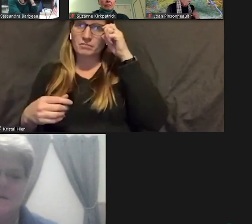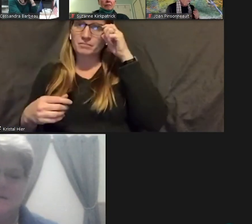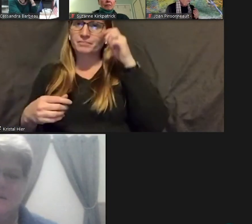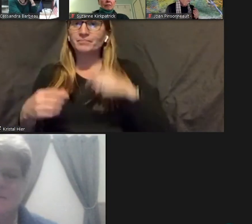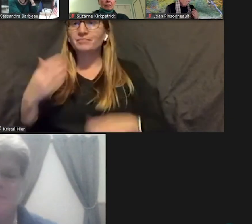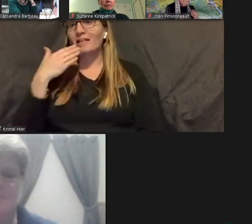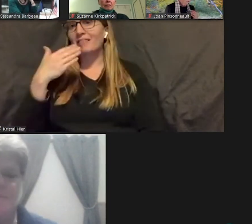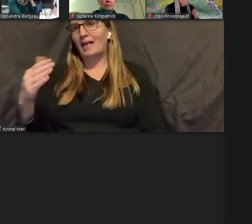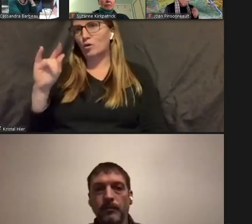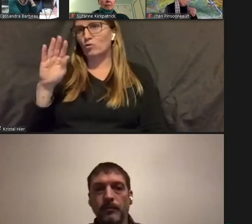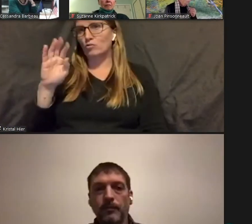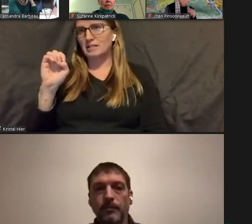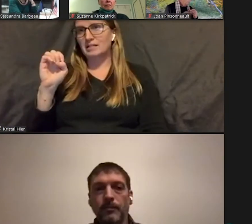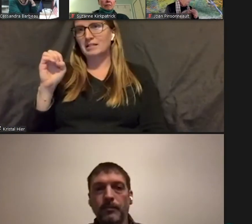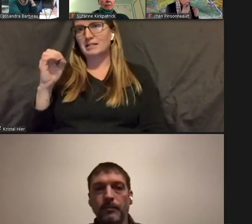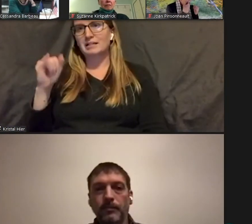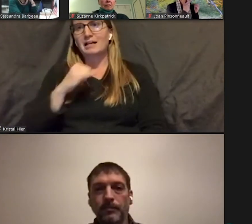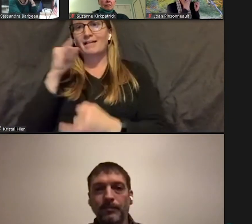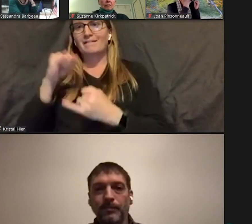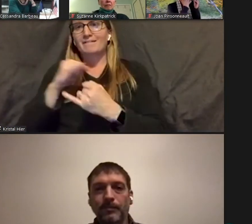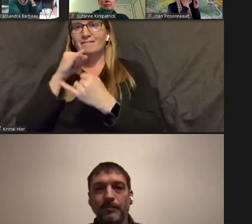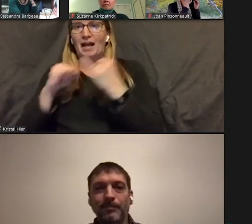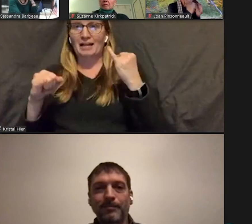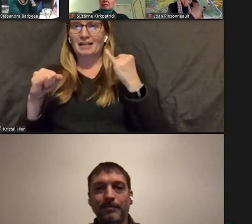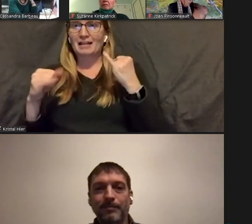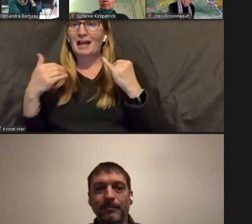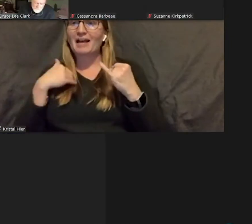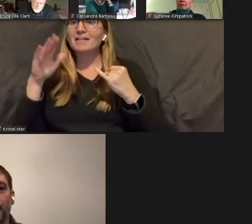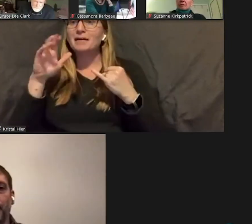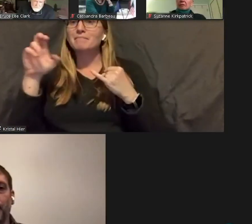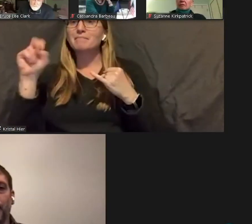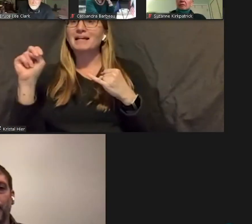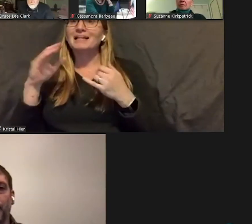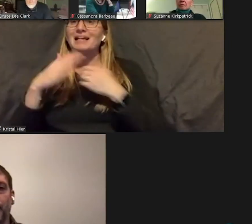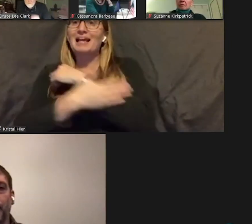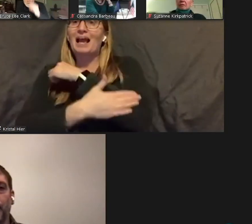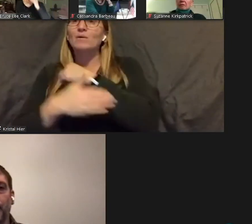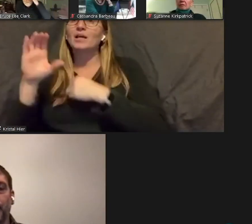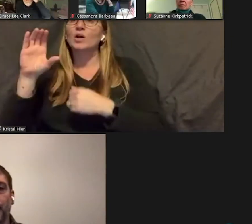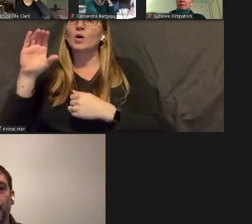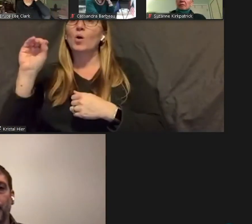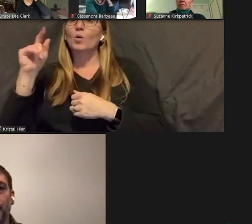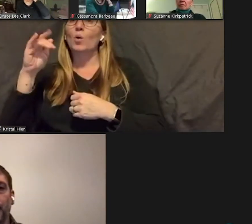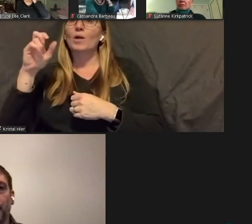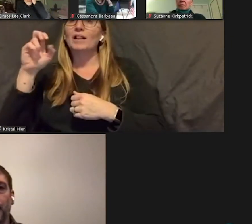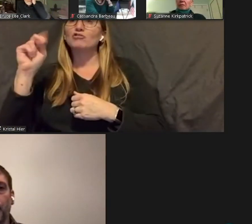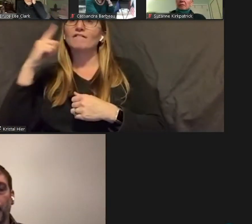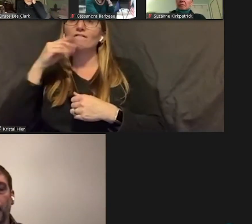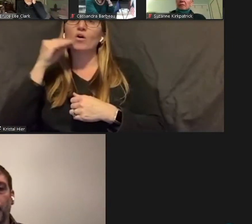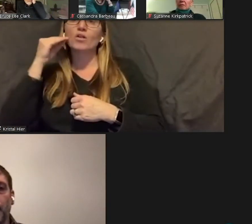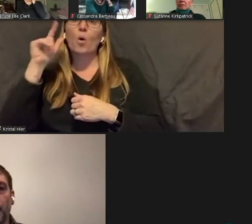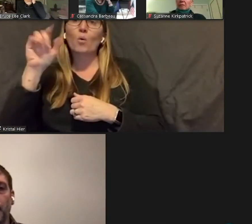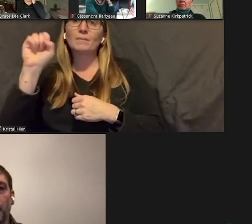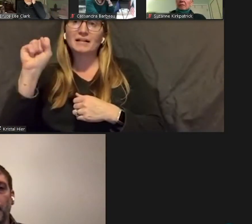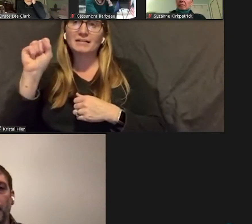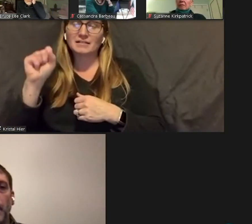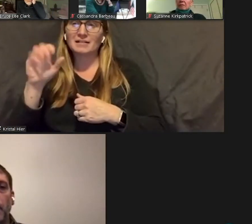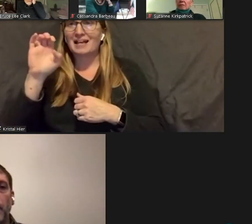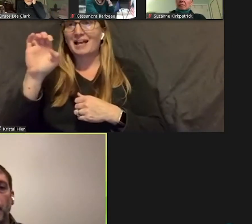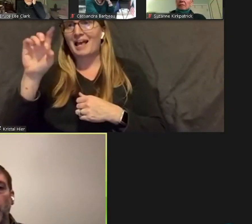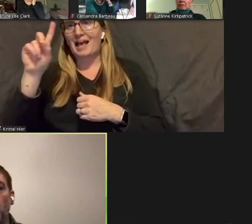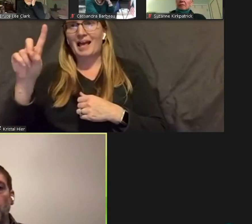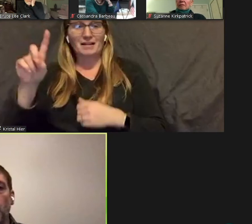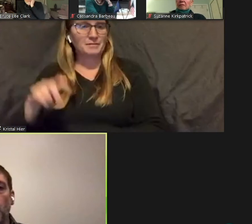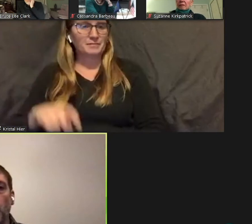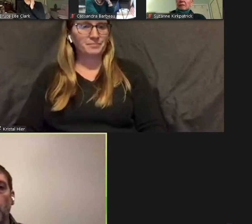Christine, thank you. Finally, we have the Bennington County Coalition for the Homeless and Ed Barbeau. Ed?